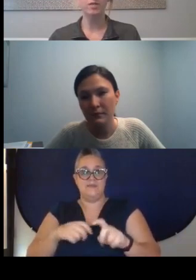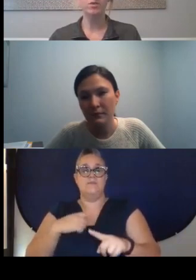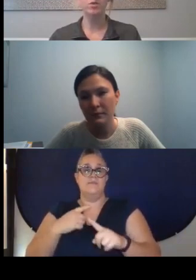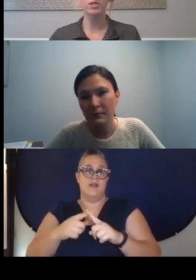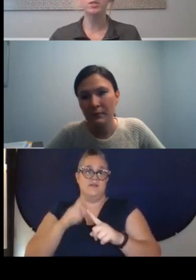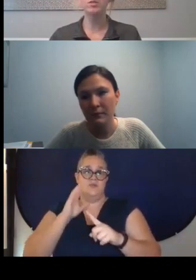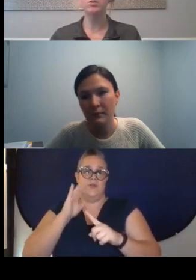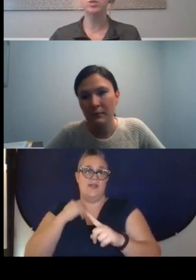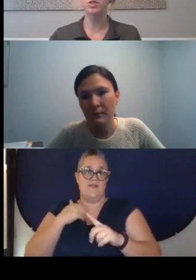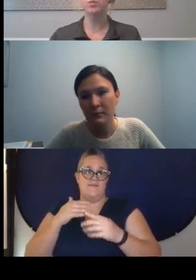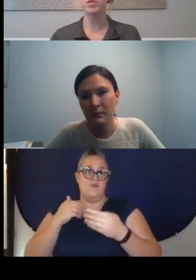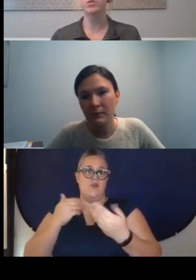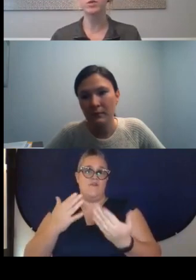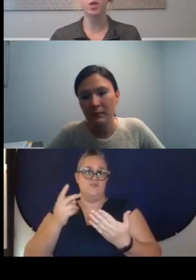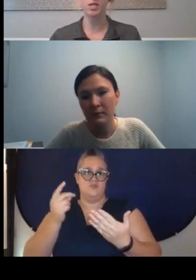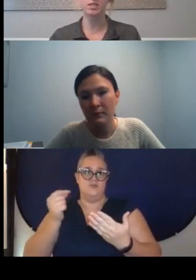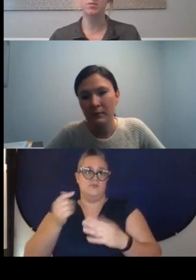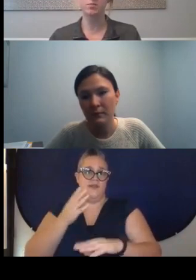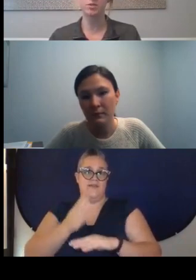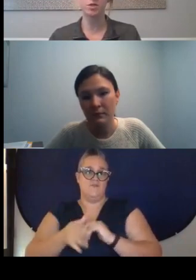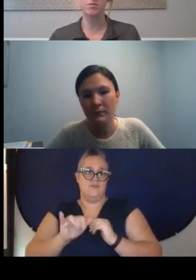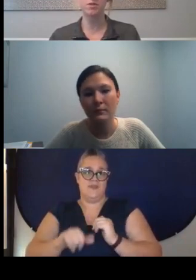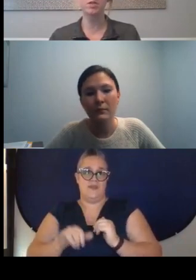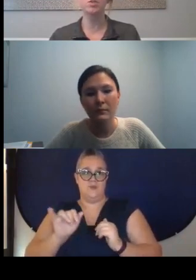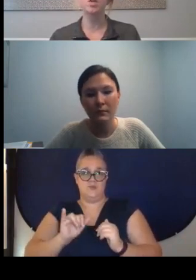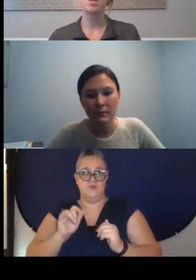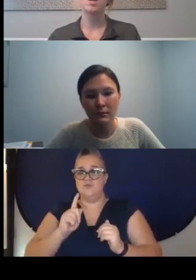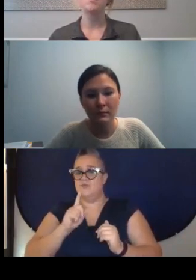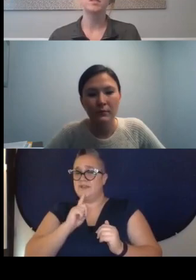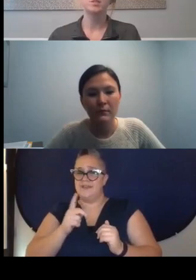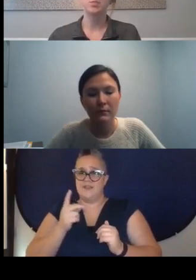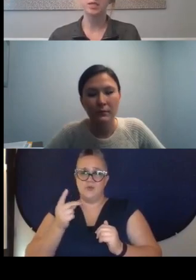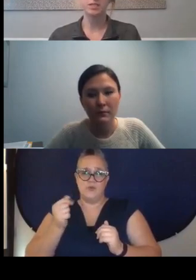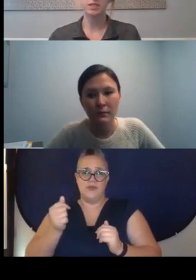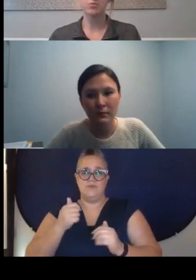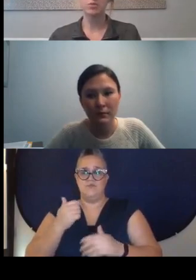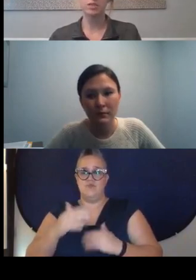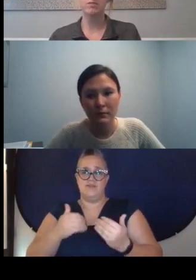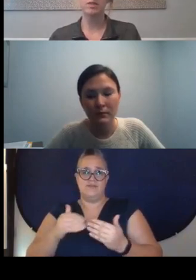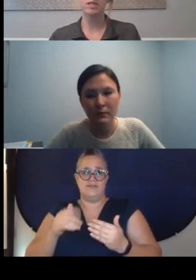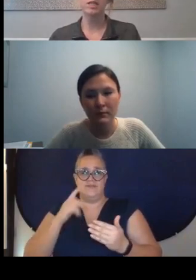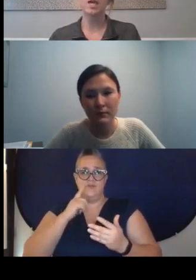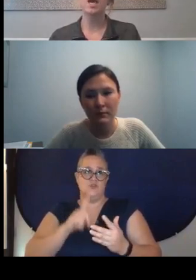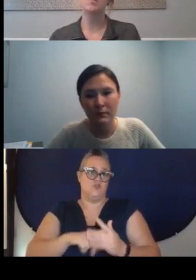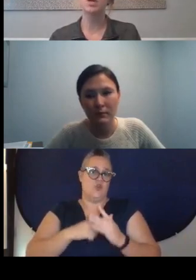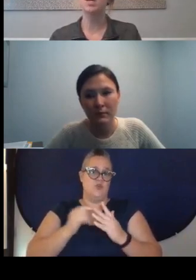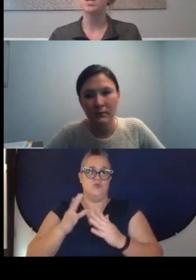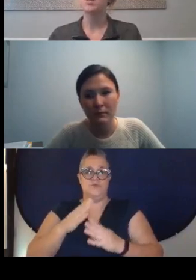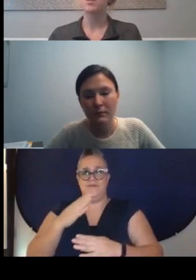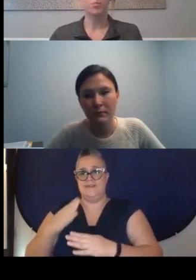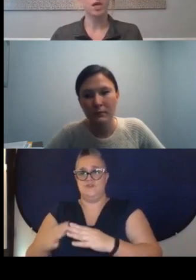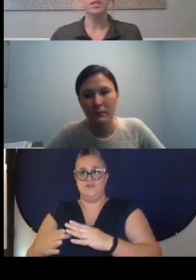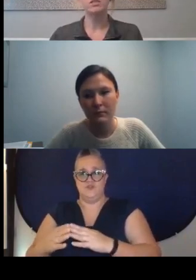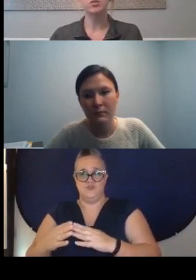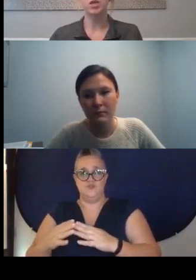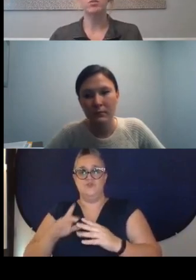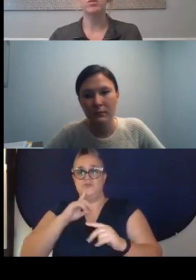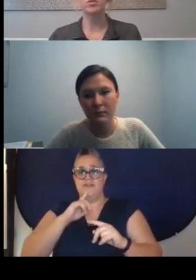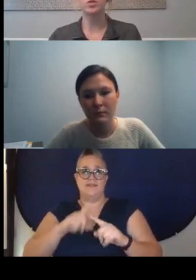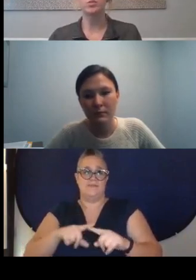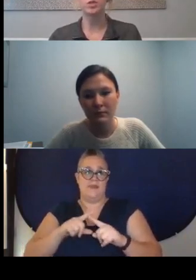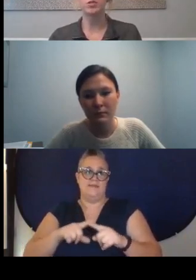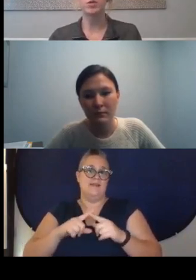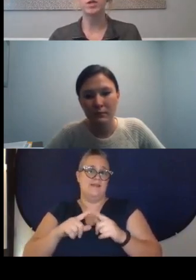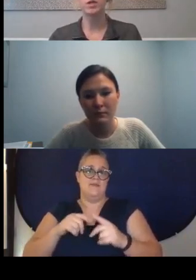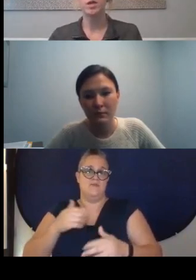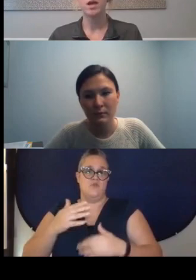after that. So it is usually a pretty quick process from start to finish, obviously pending schedules and everything like that. But the process in general